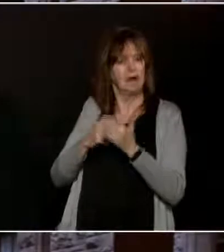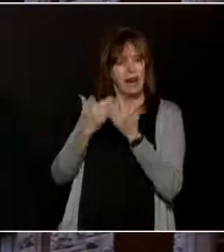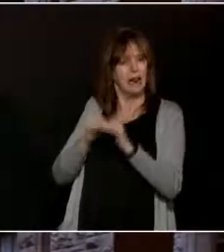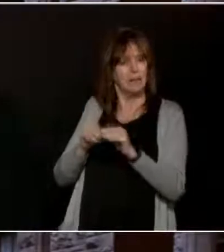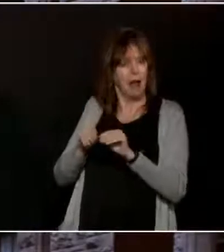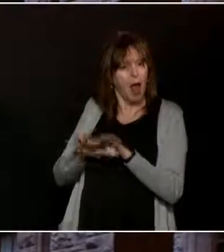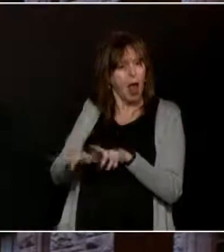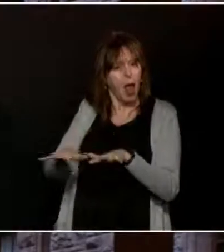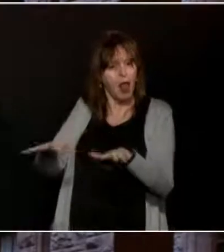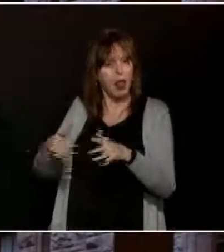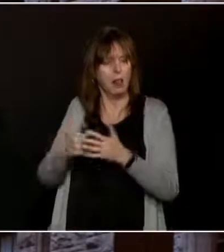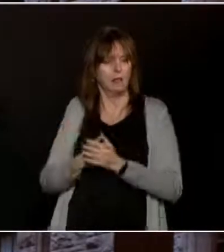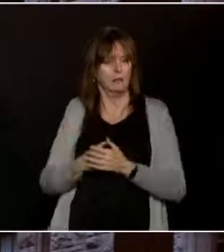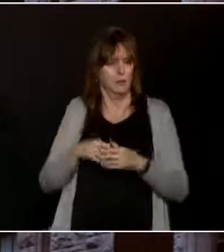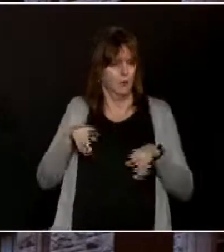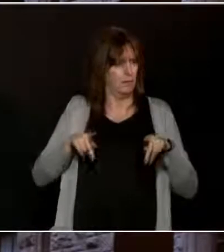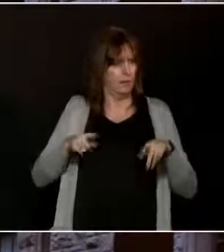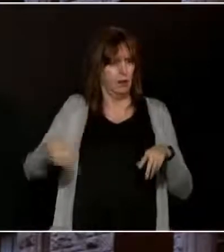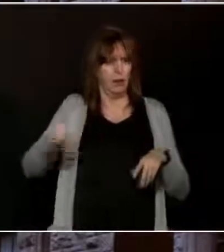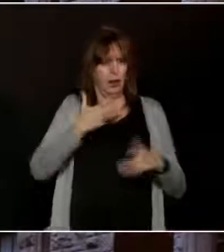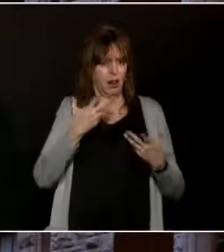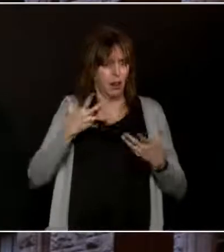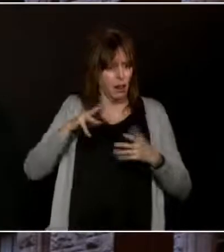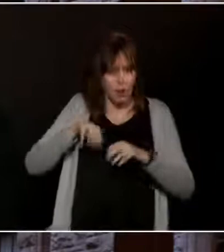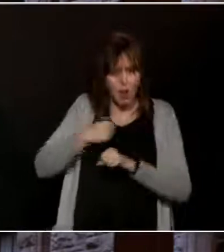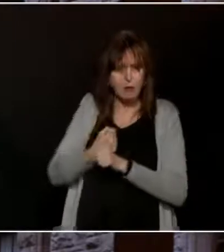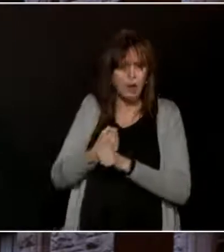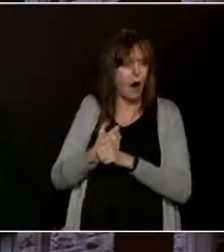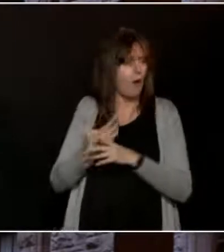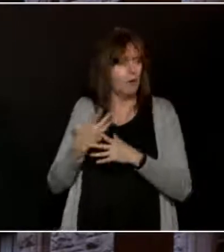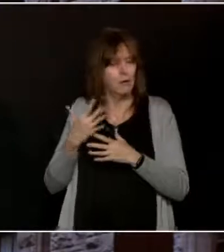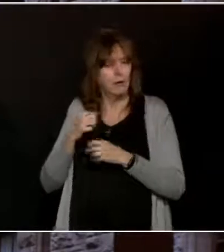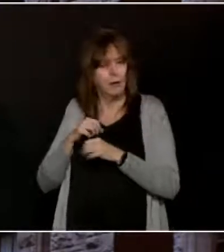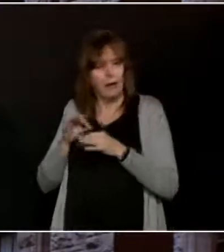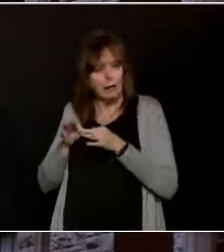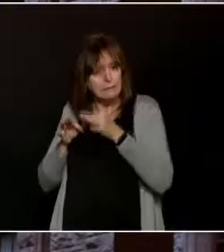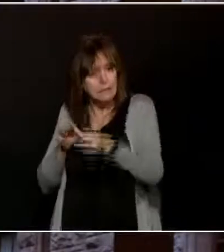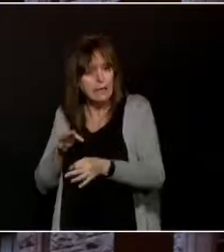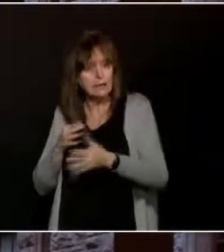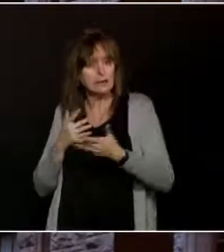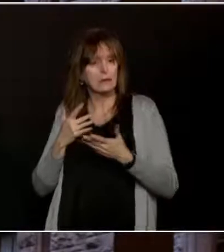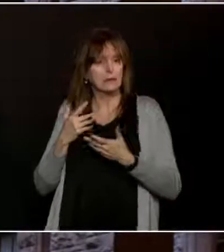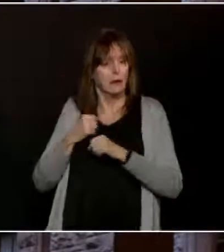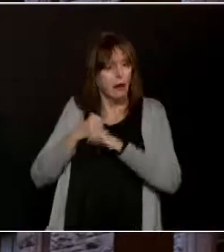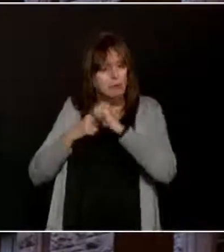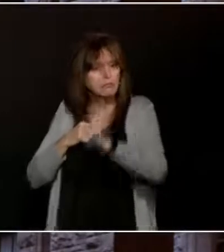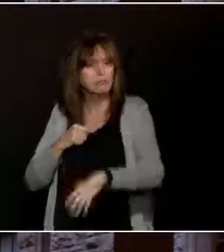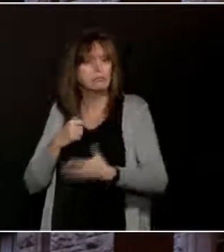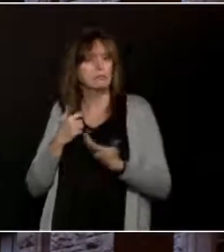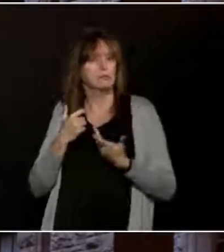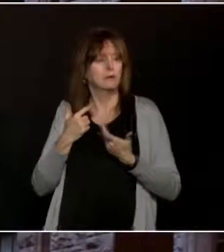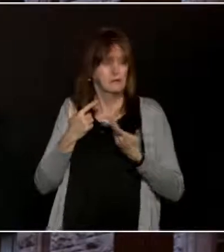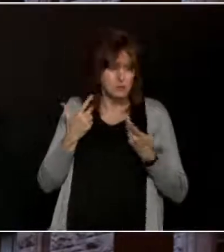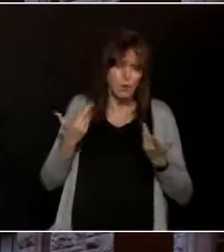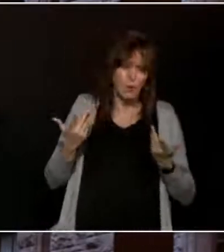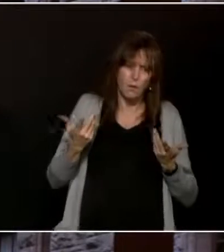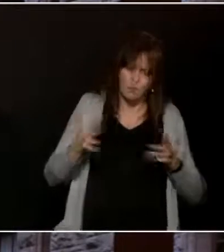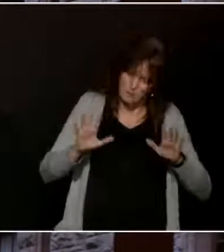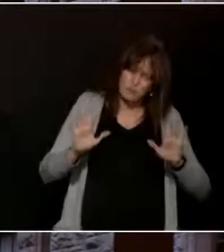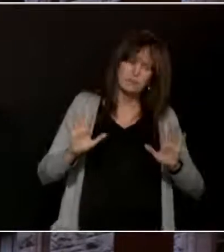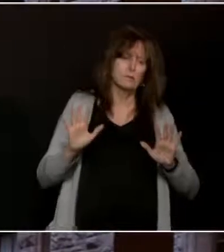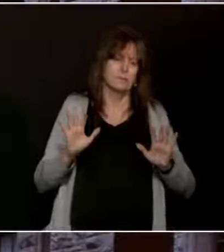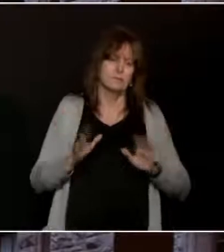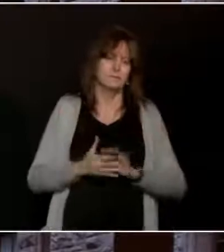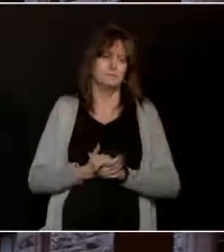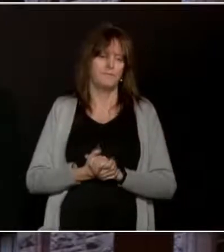at different levels. So there is a need for the collective action of the community. There's a need for those that are in high